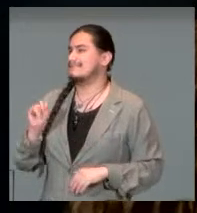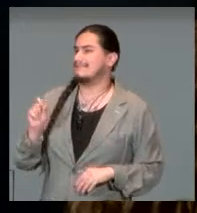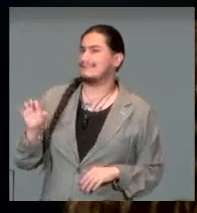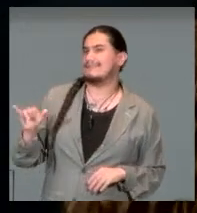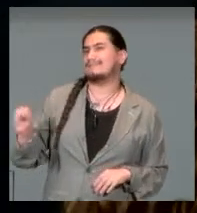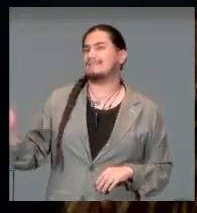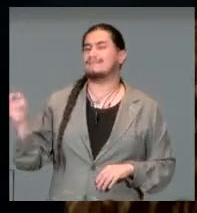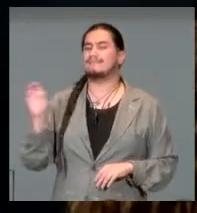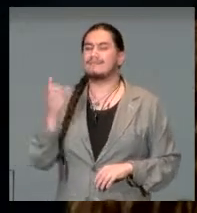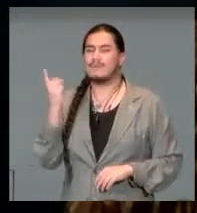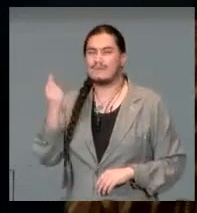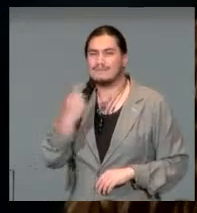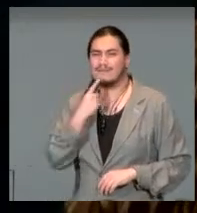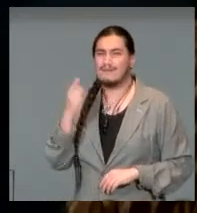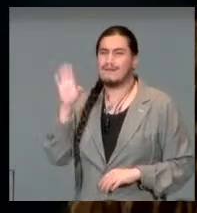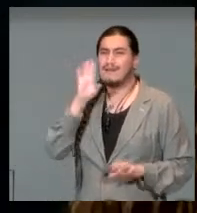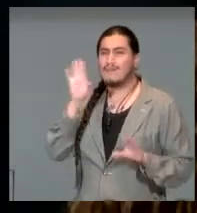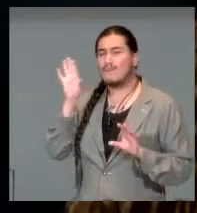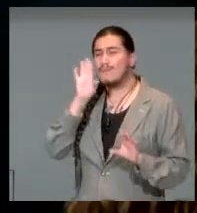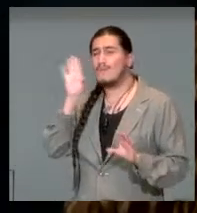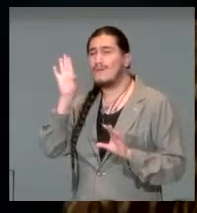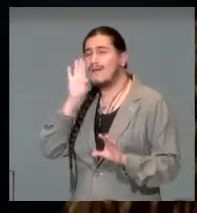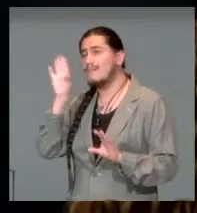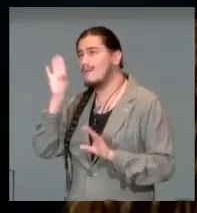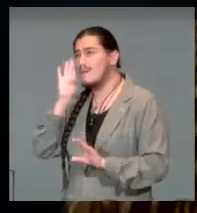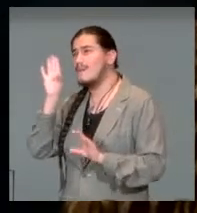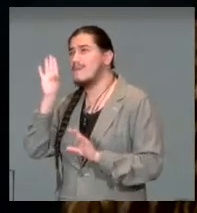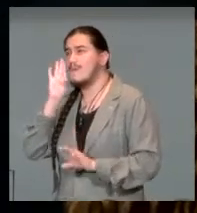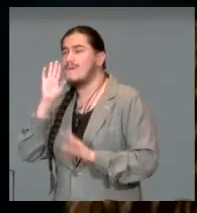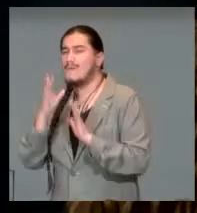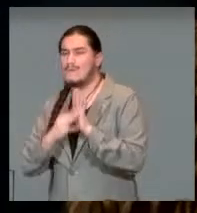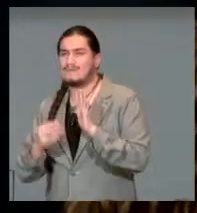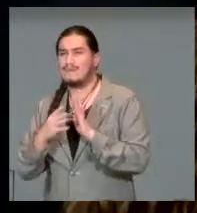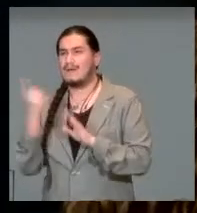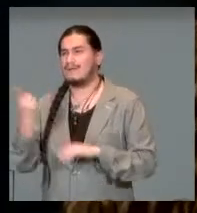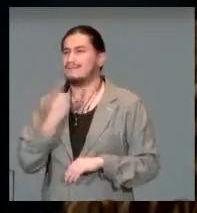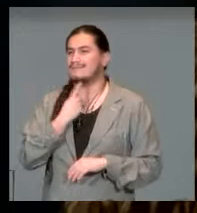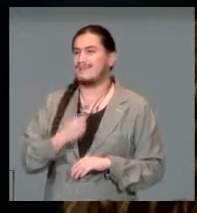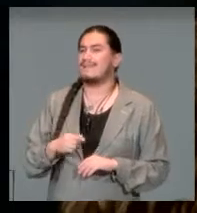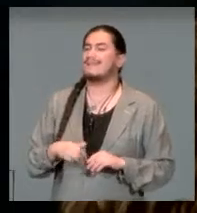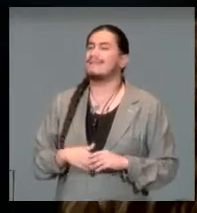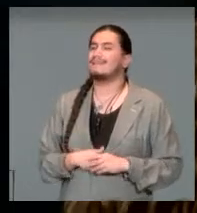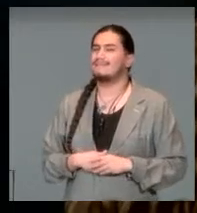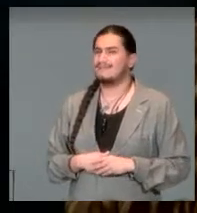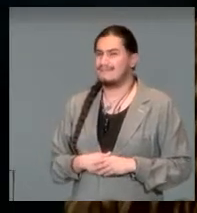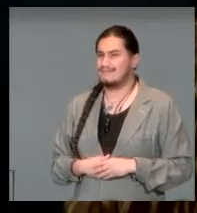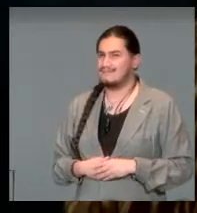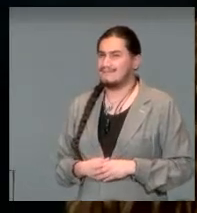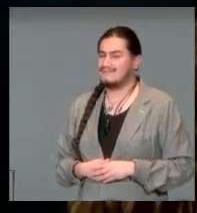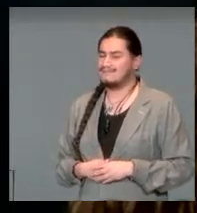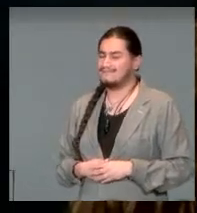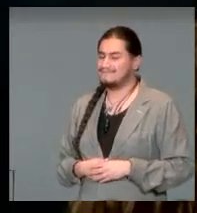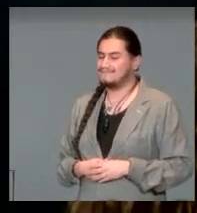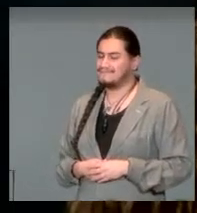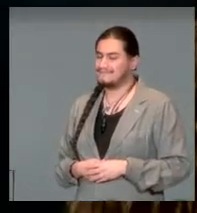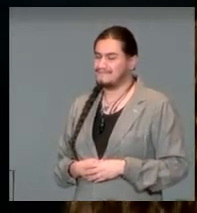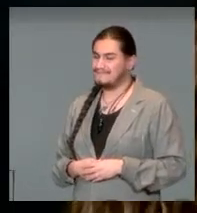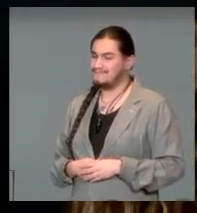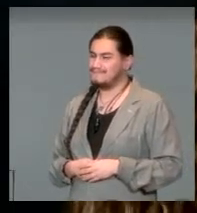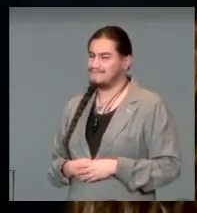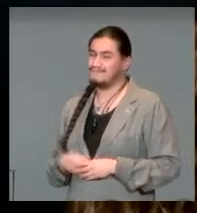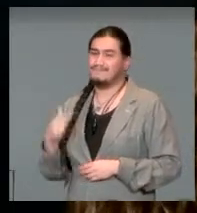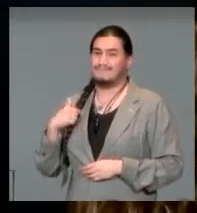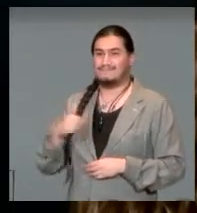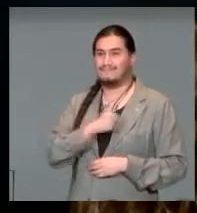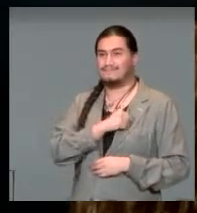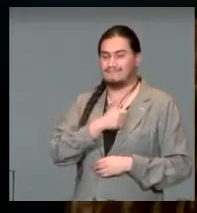is, somebody saying hello, hello, hello. Somebody saying we are